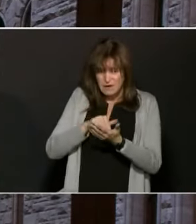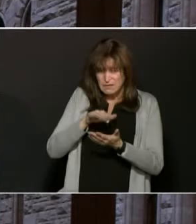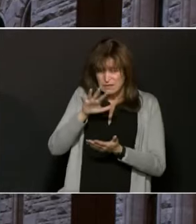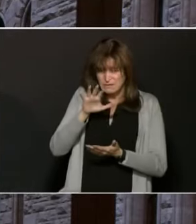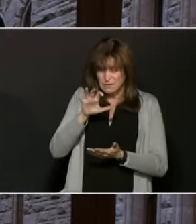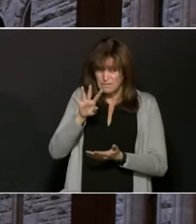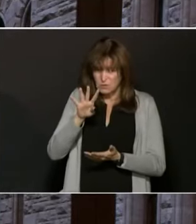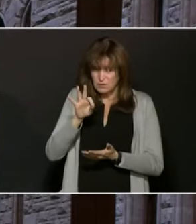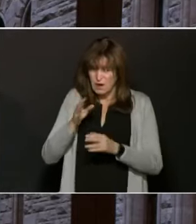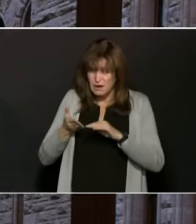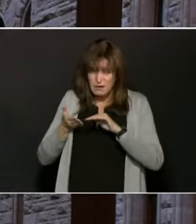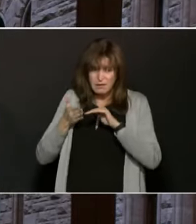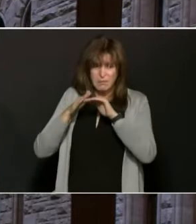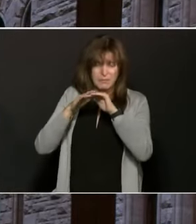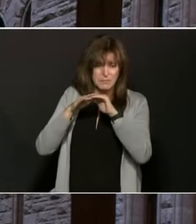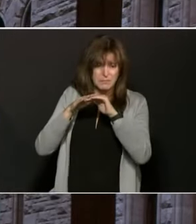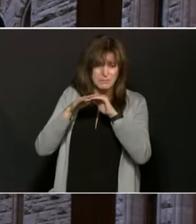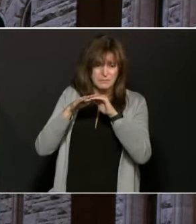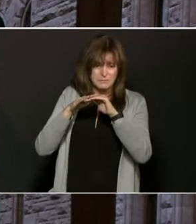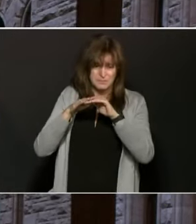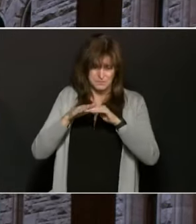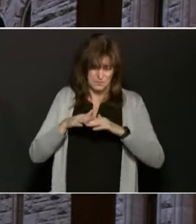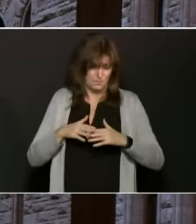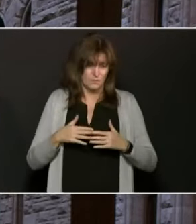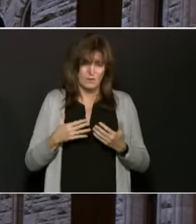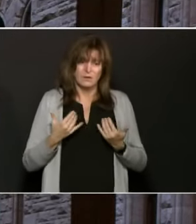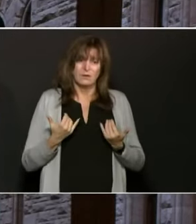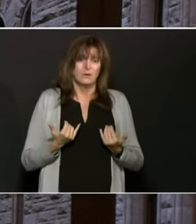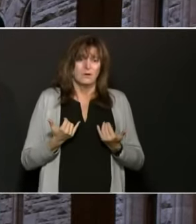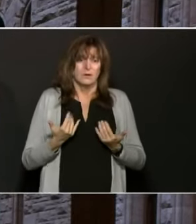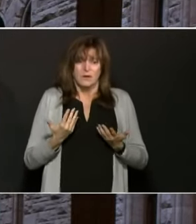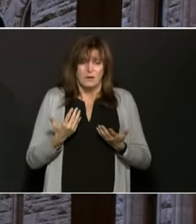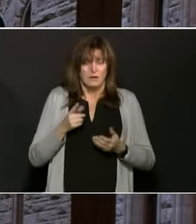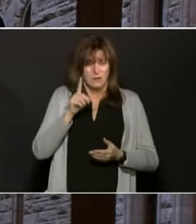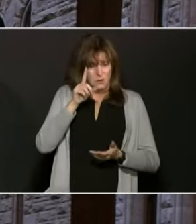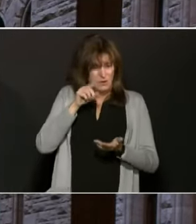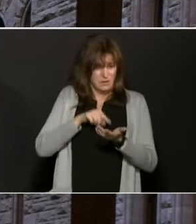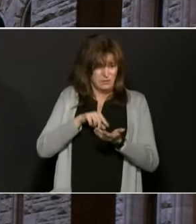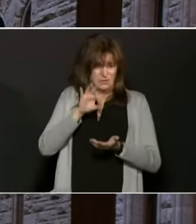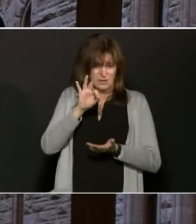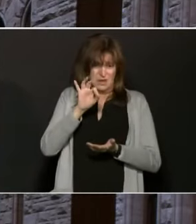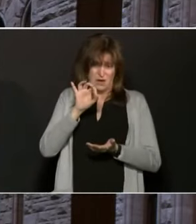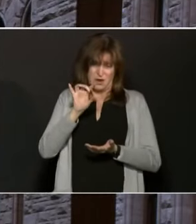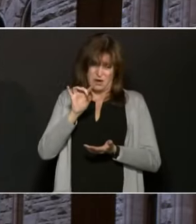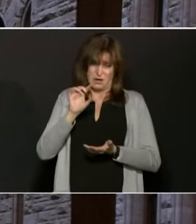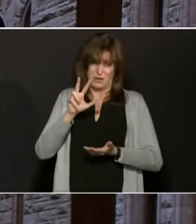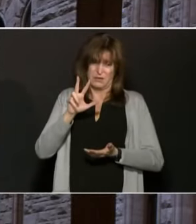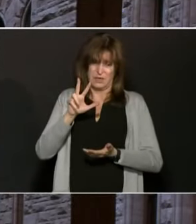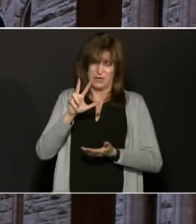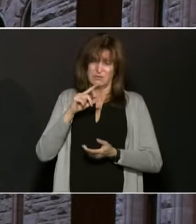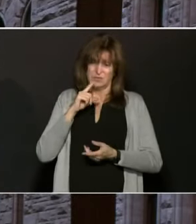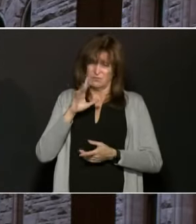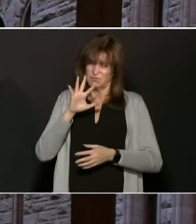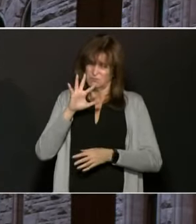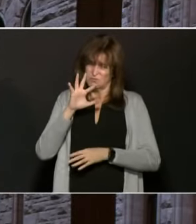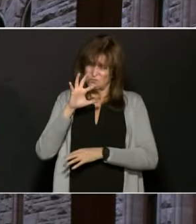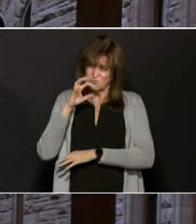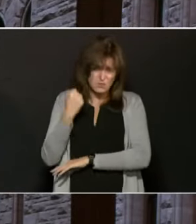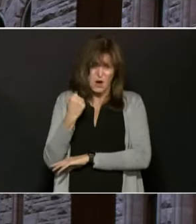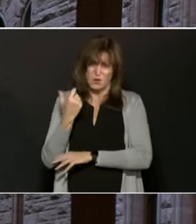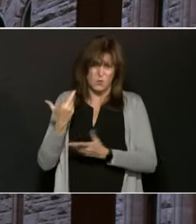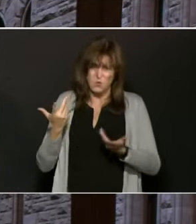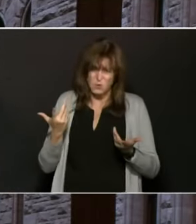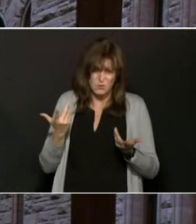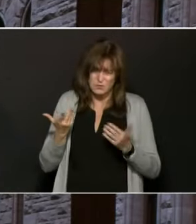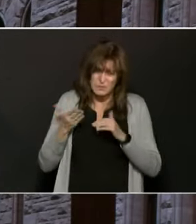which is our new single-day high. And you heard what Dr. Brown said, where we're going to be trending between